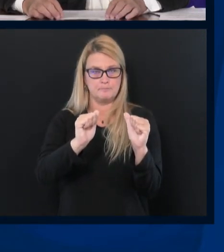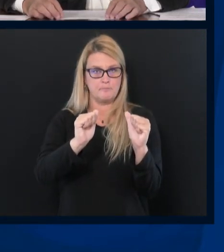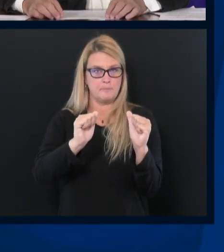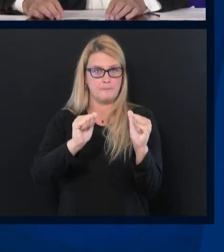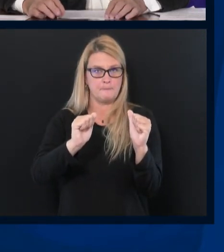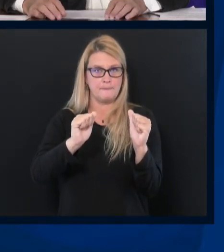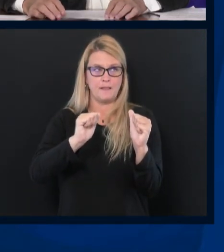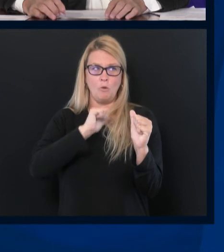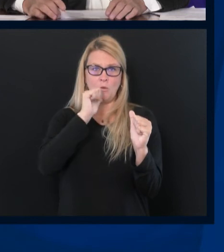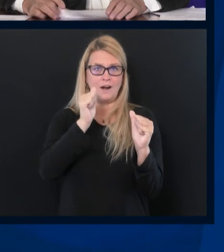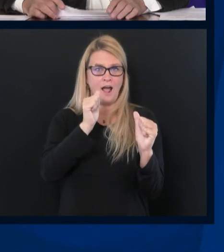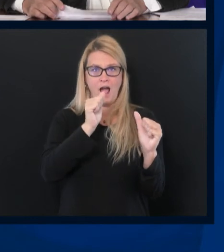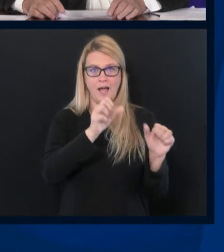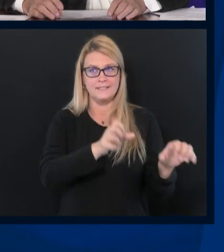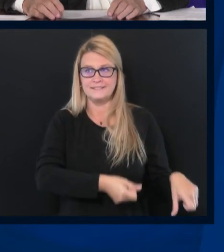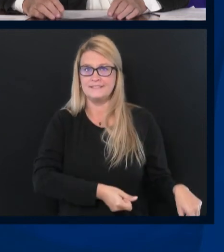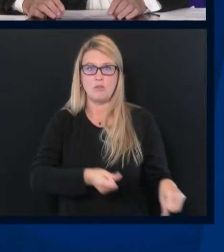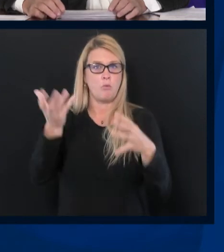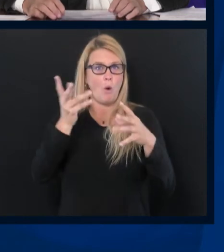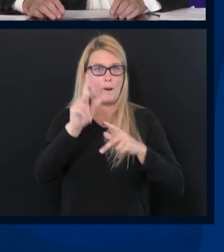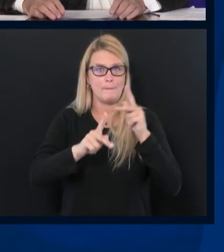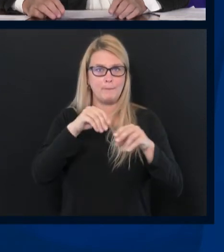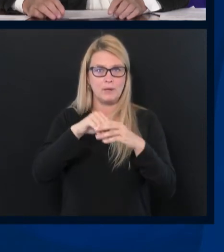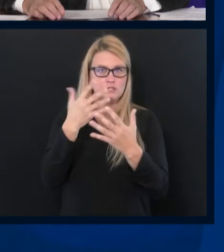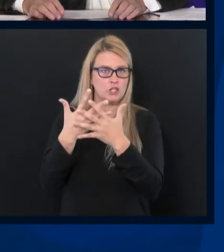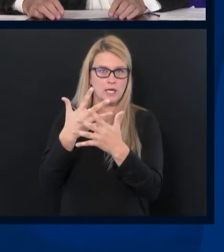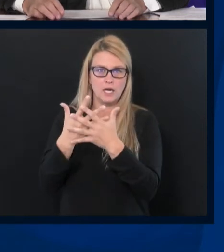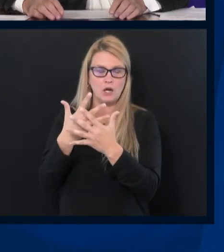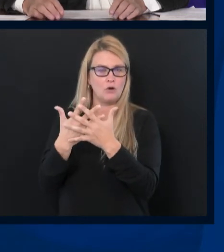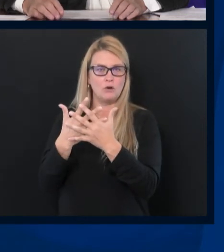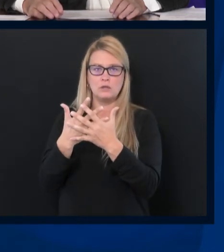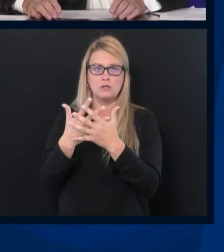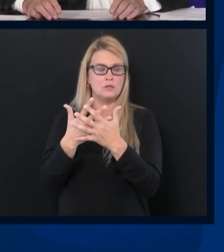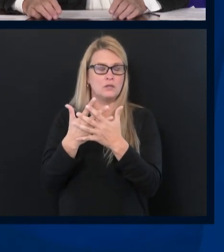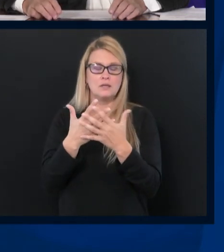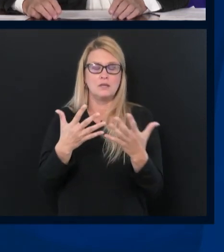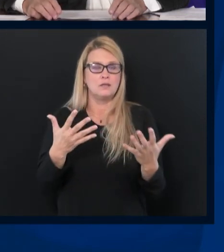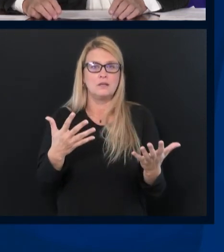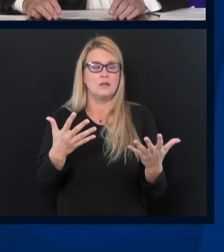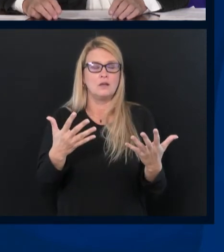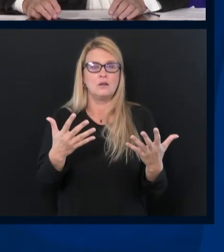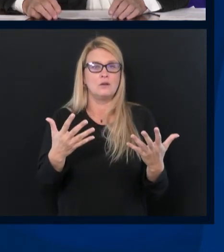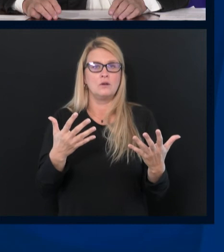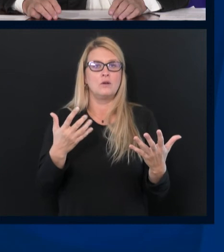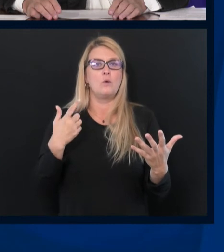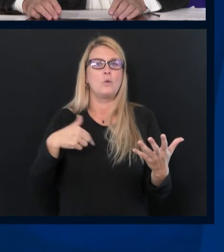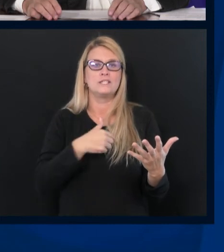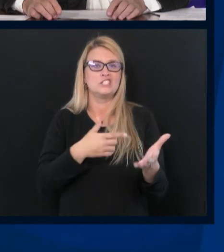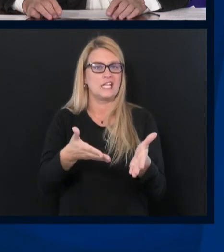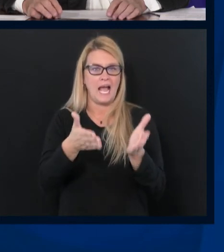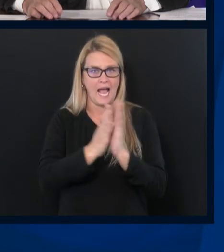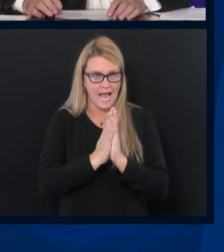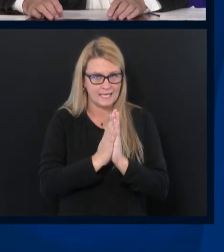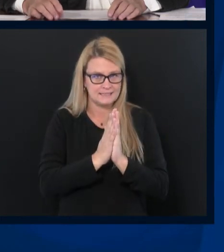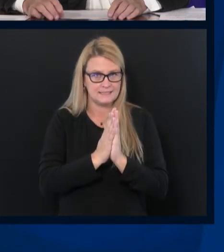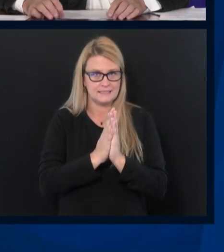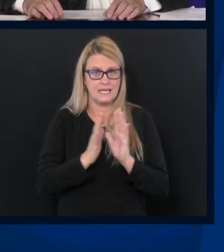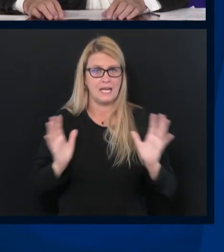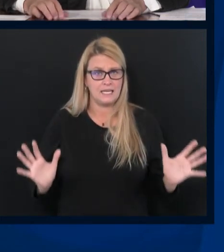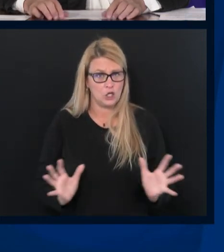hauling people to jail. We're not absolutely doing all those things. We need, though, to absolutely urge